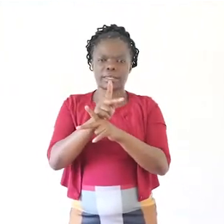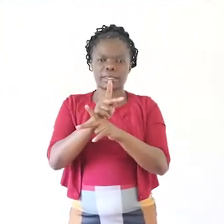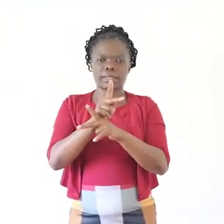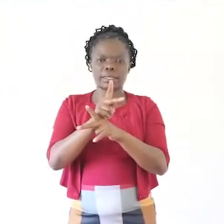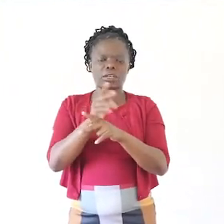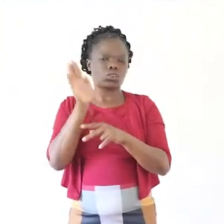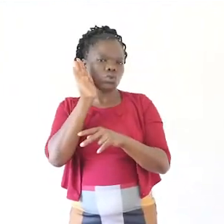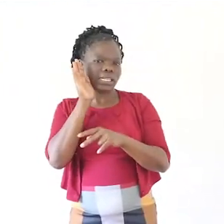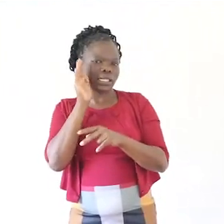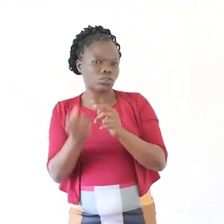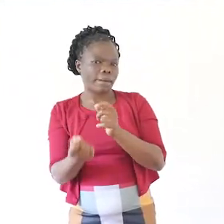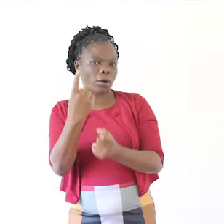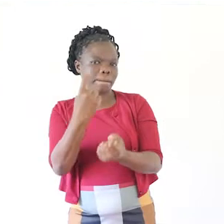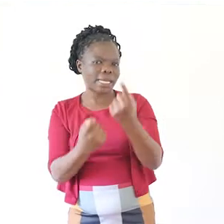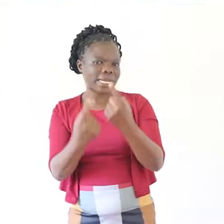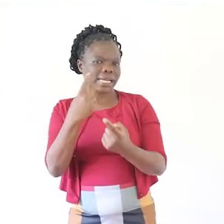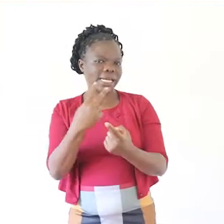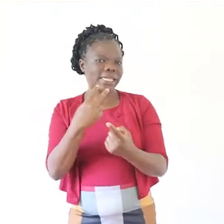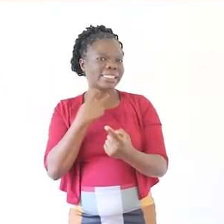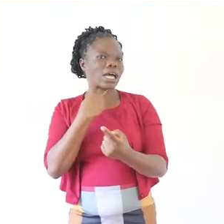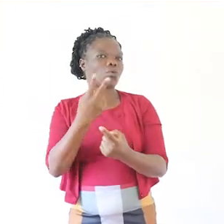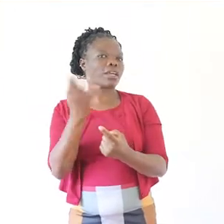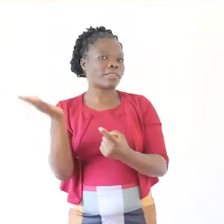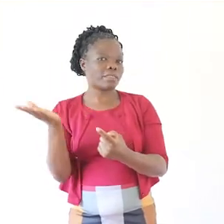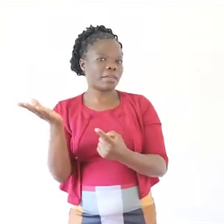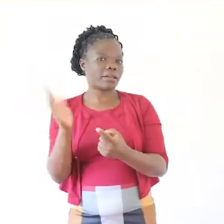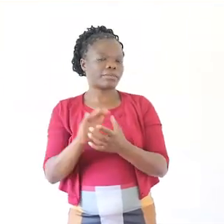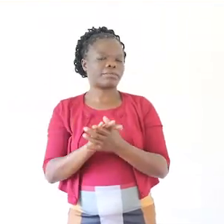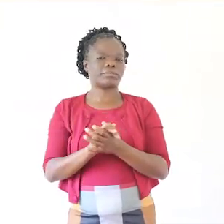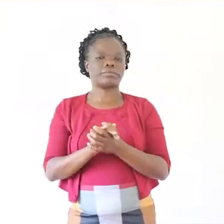Okay, you listen to the popping sound.